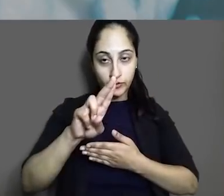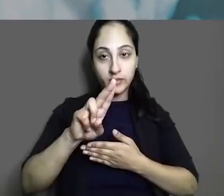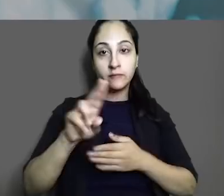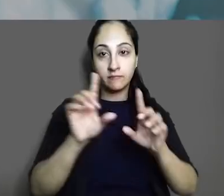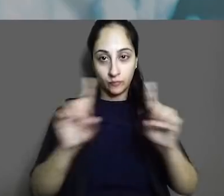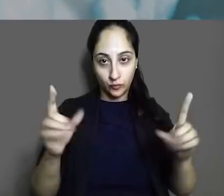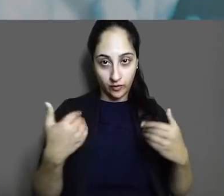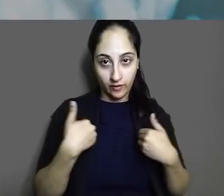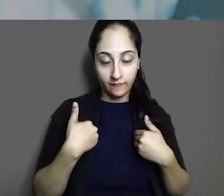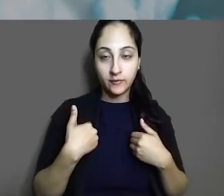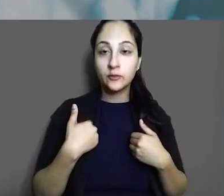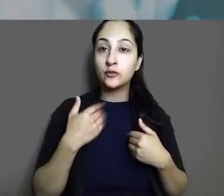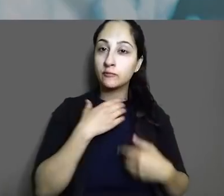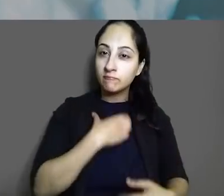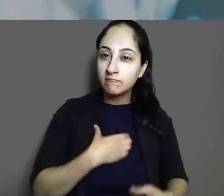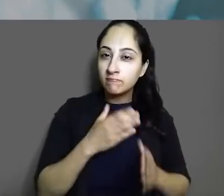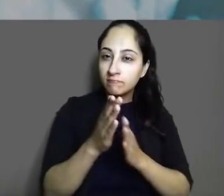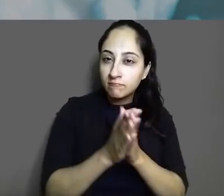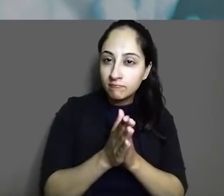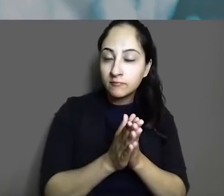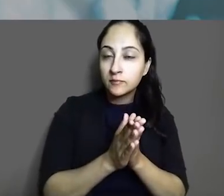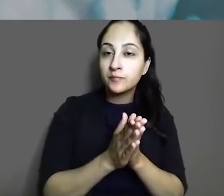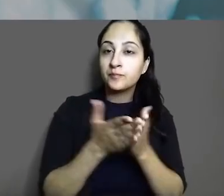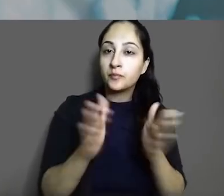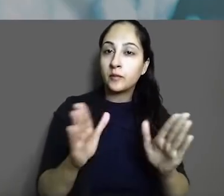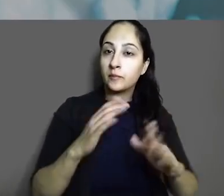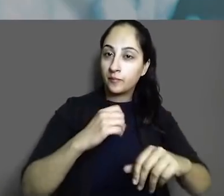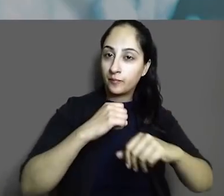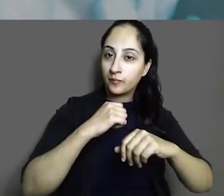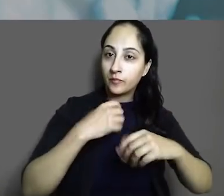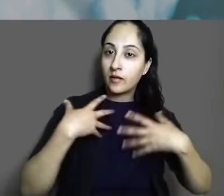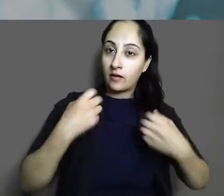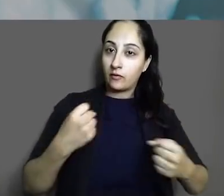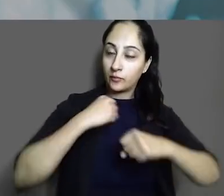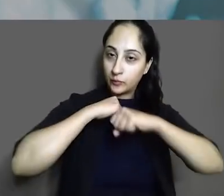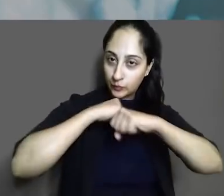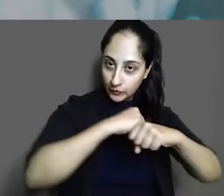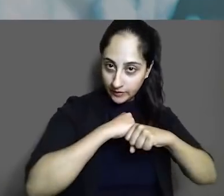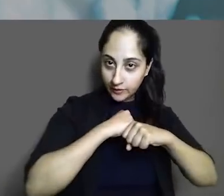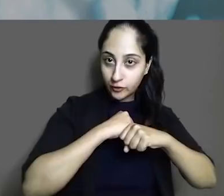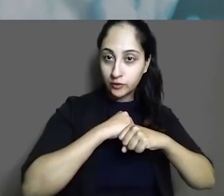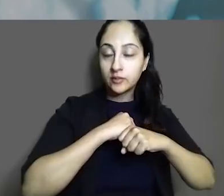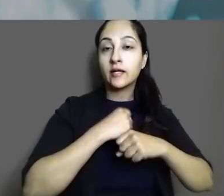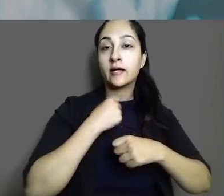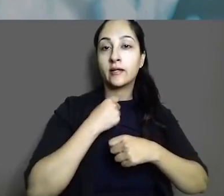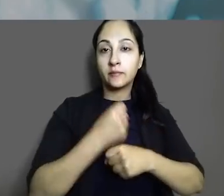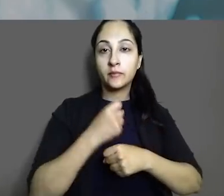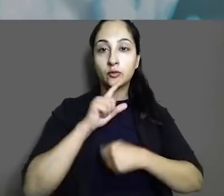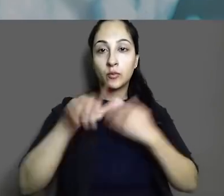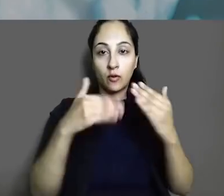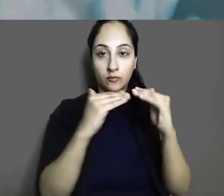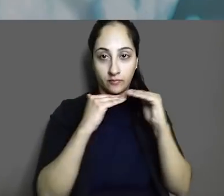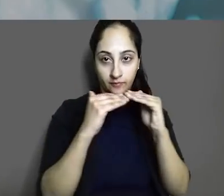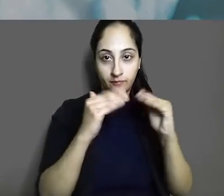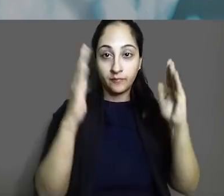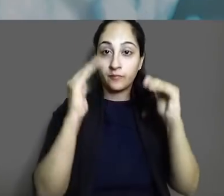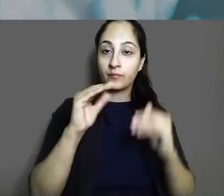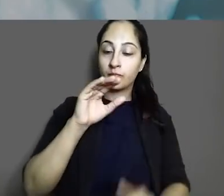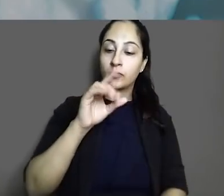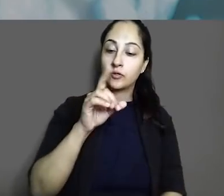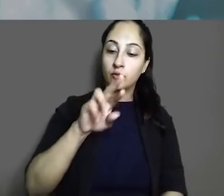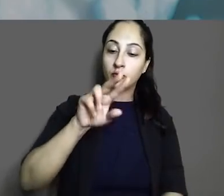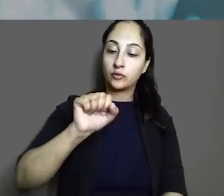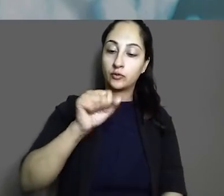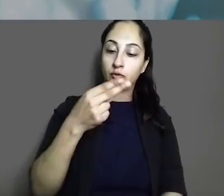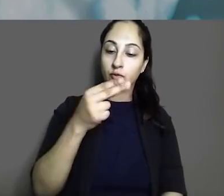from McGill University. Hamida is passionate about public health, prevention of illness, and increasing health equity.